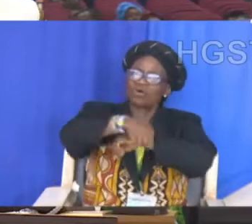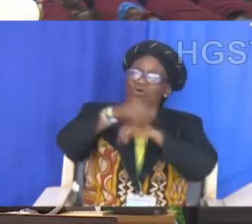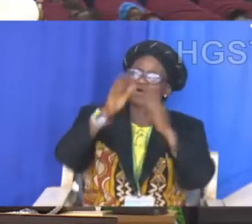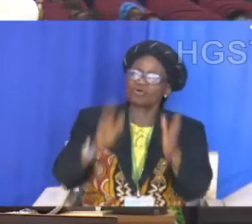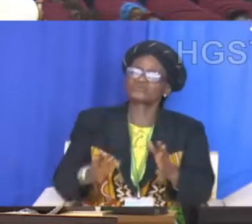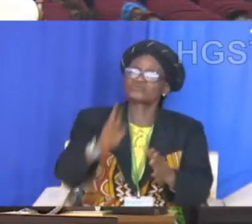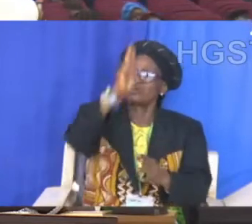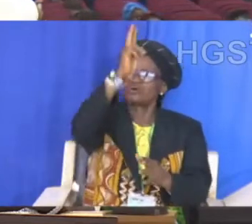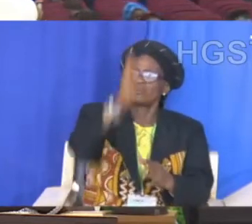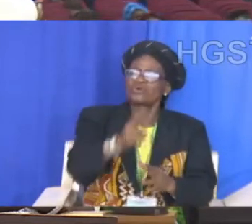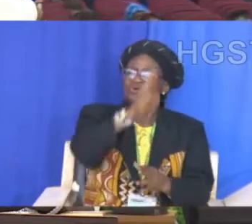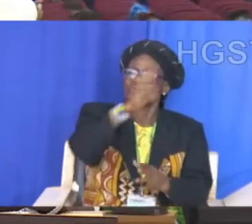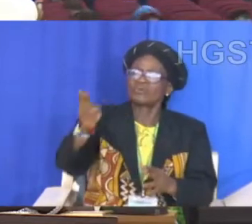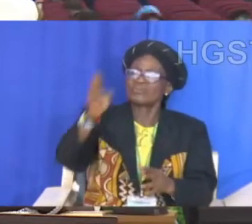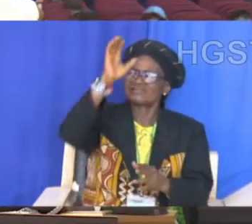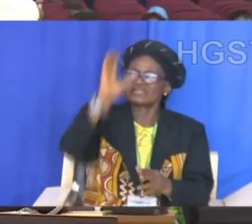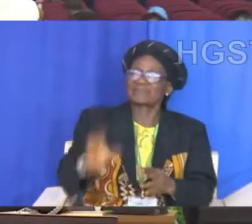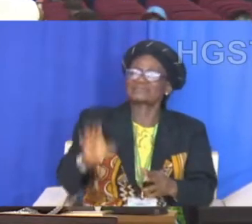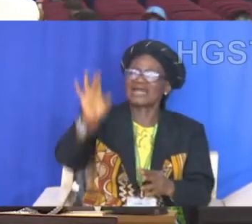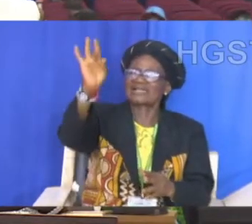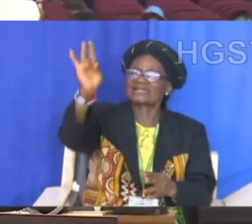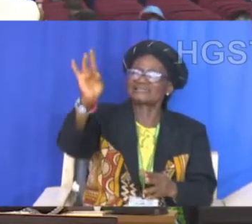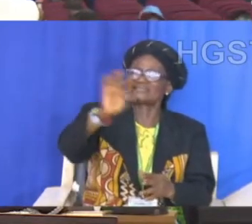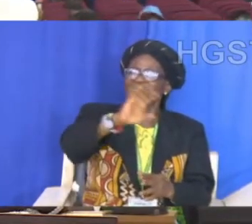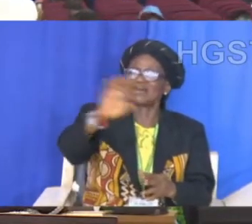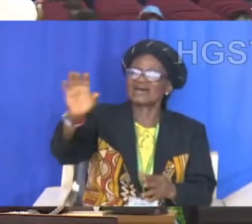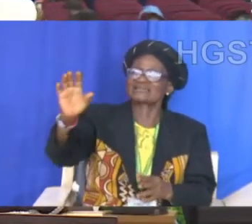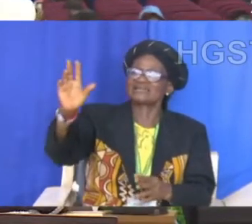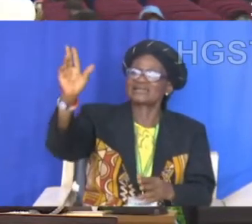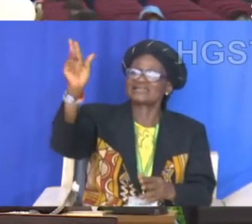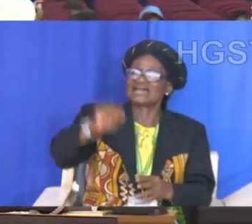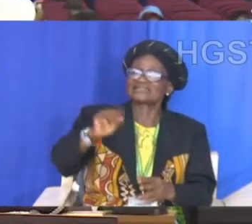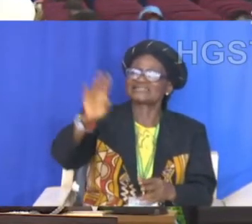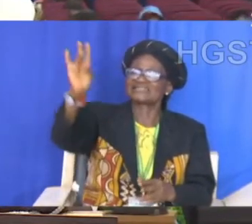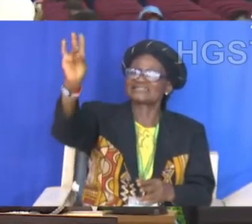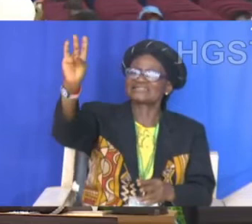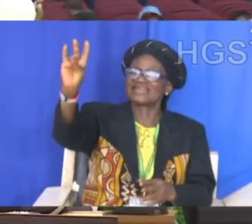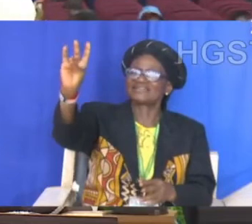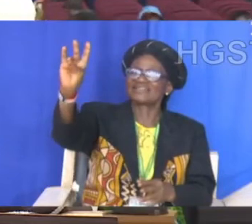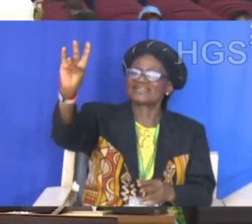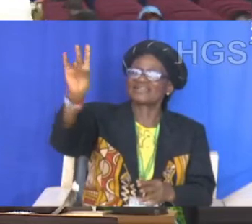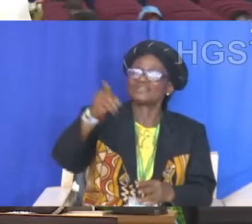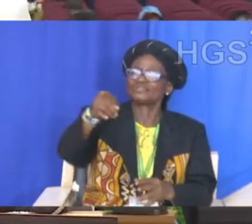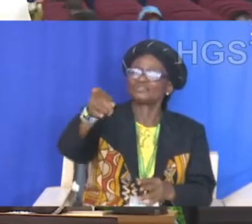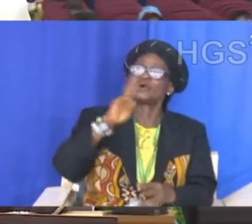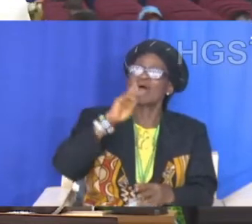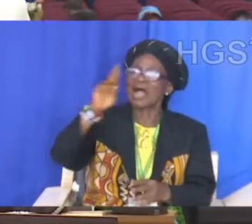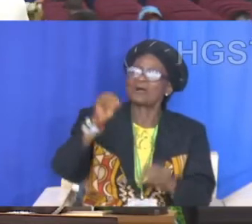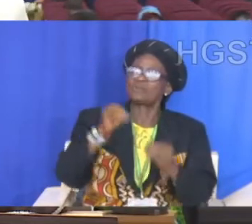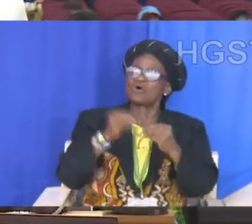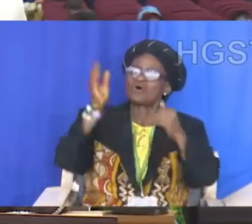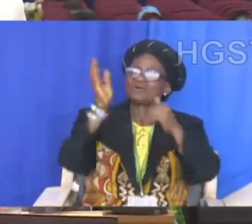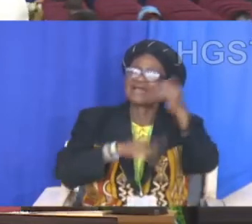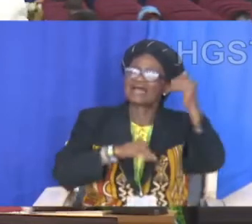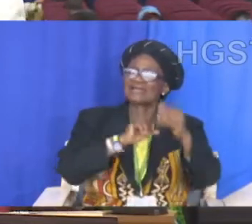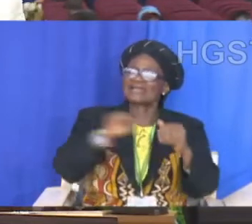Romans chapter 8 verse 37. Romans 8 verse 37. You are more than a